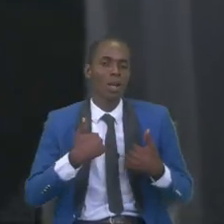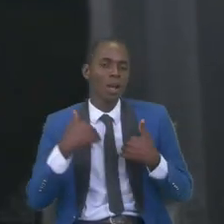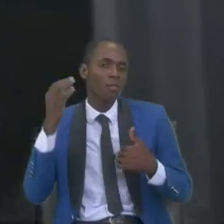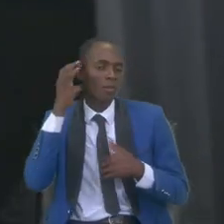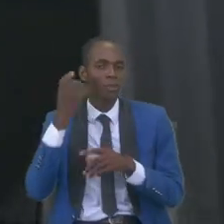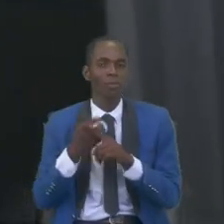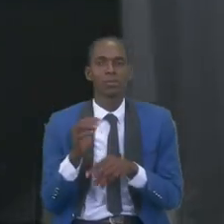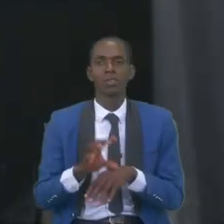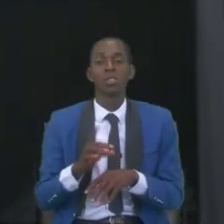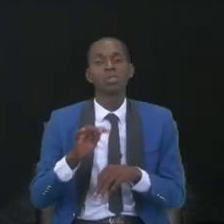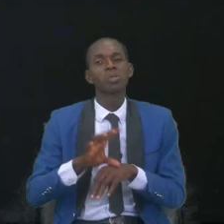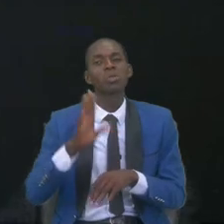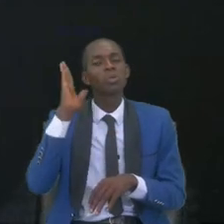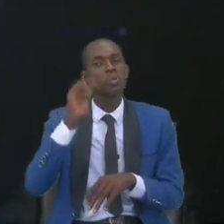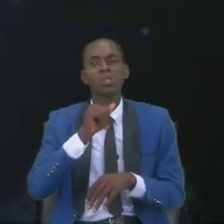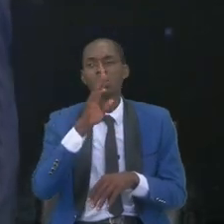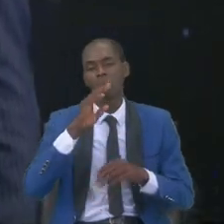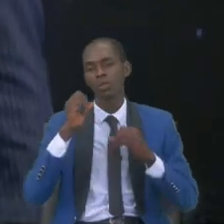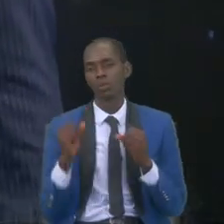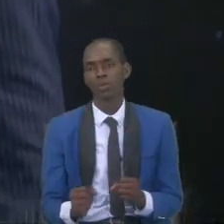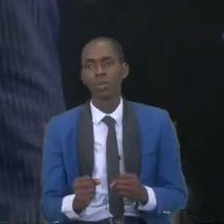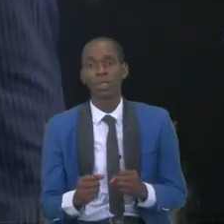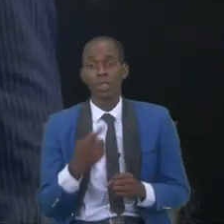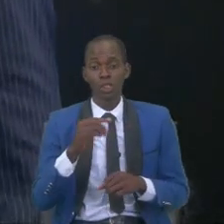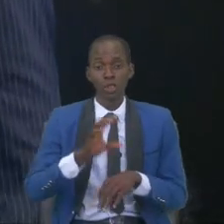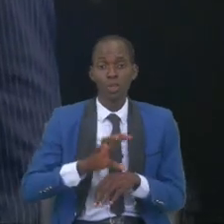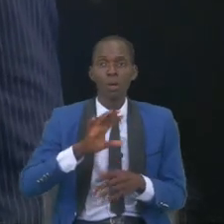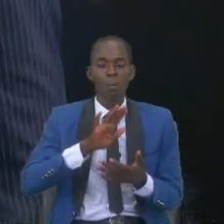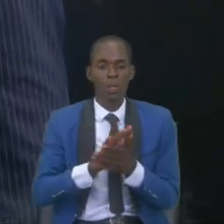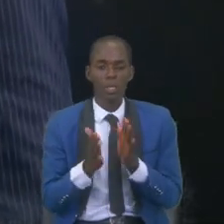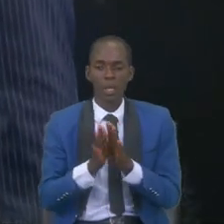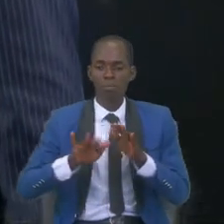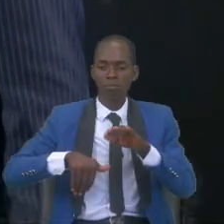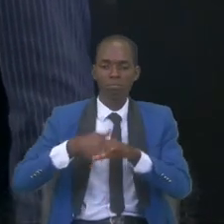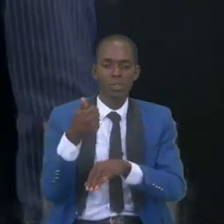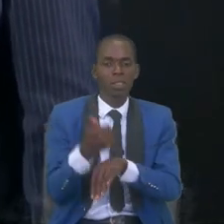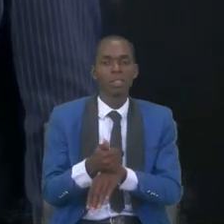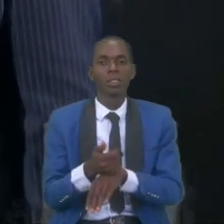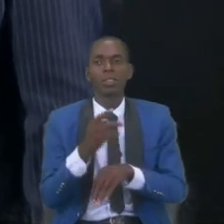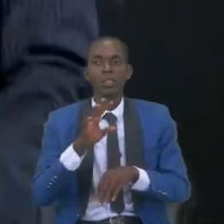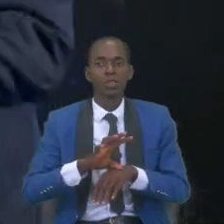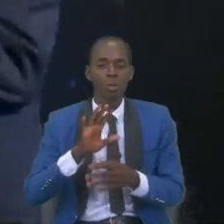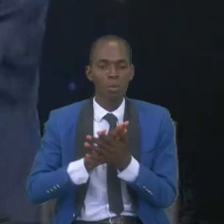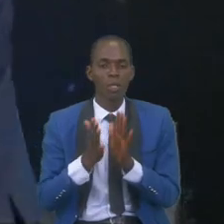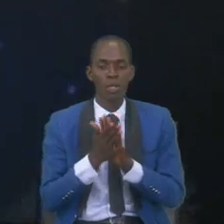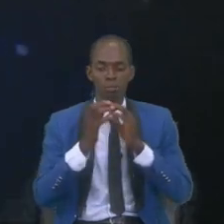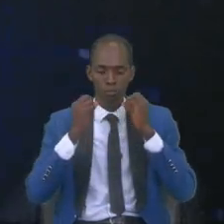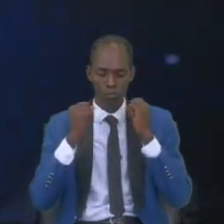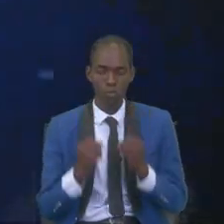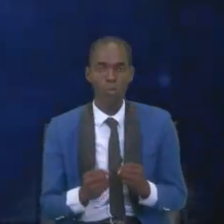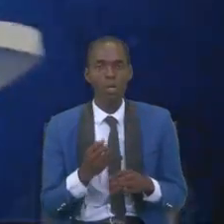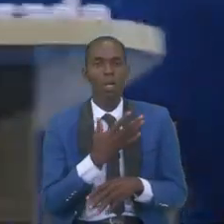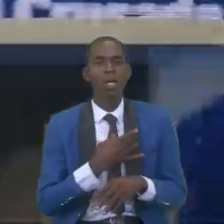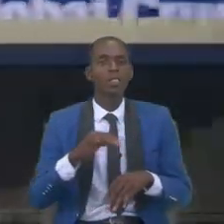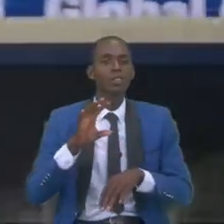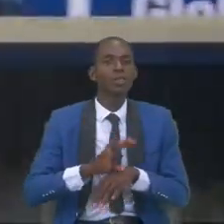be strong, but the church became established, and the church became strong, and the church had